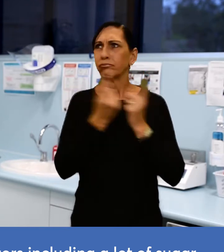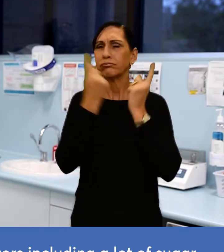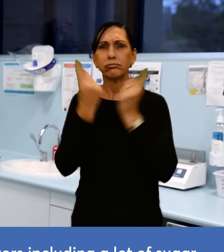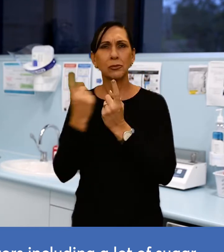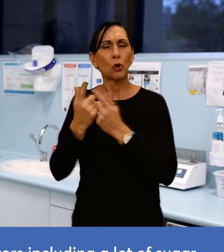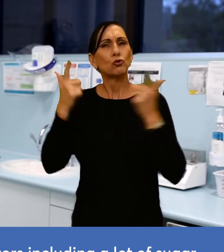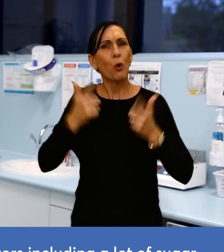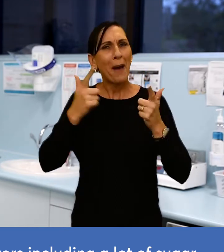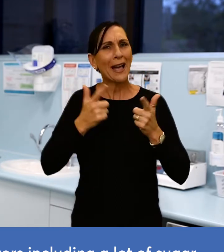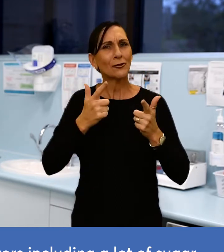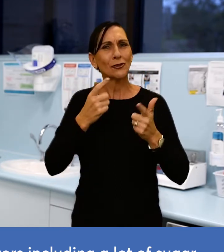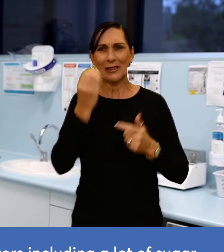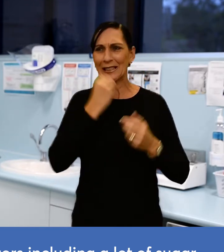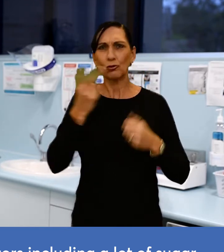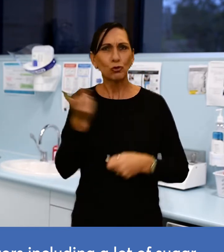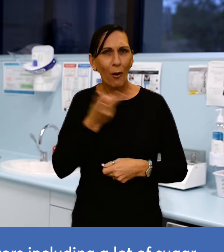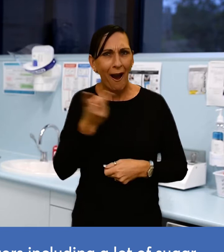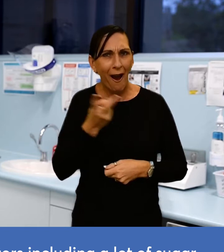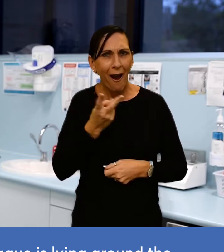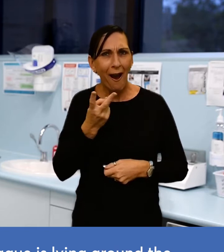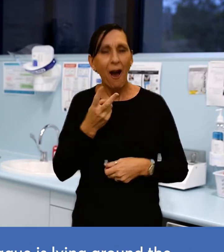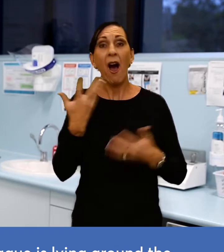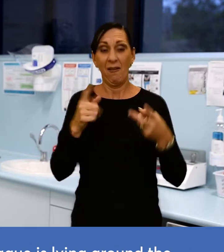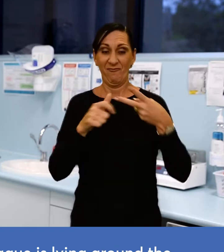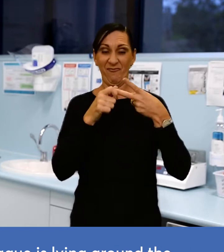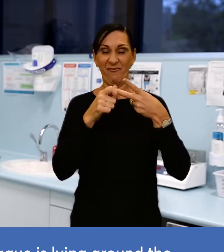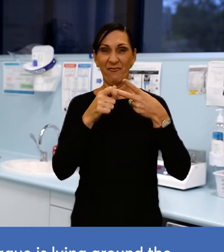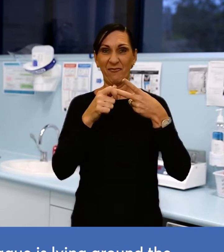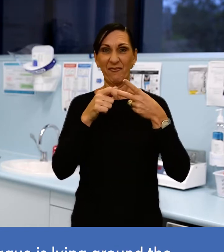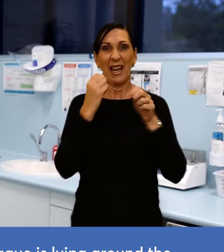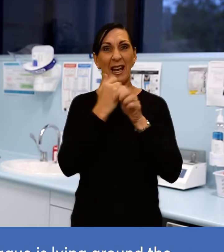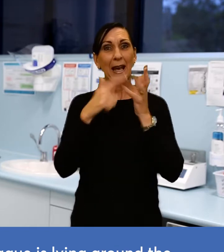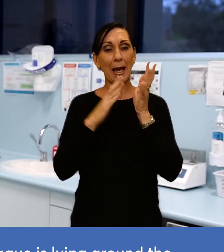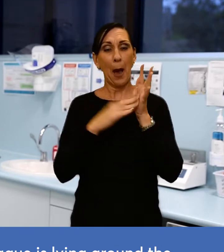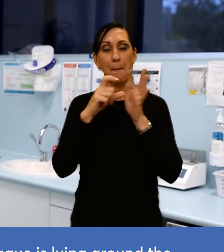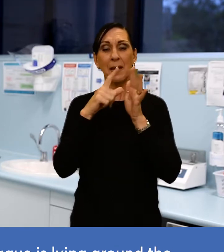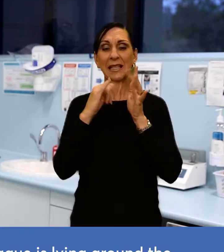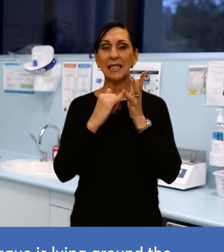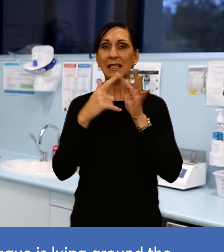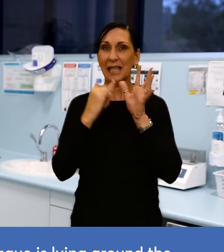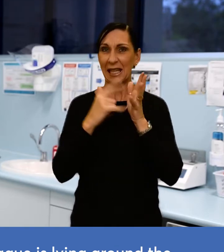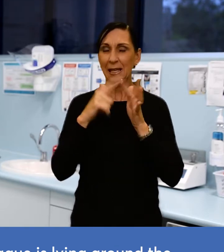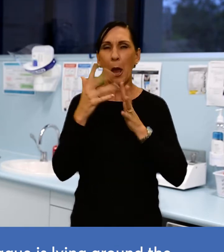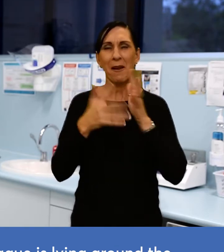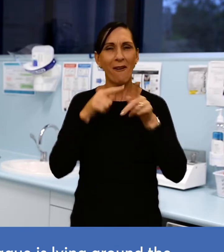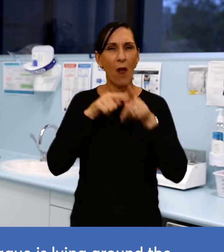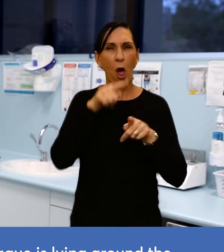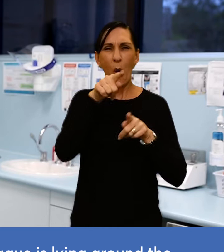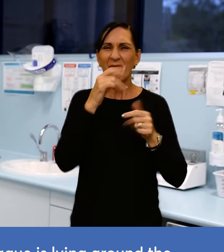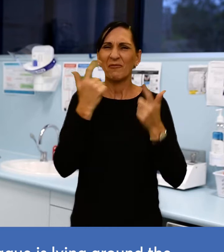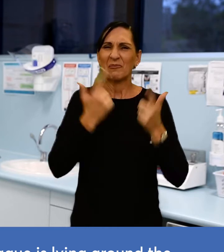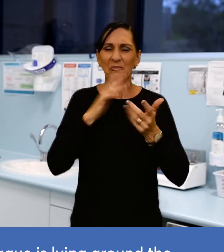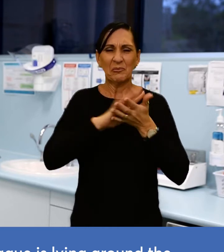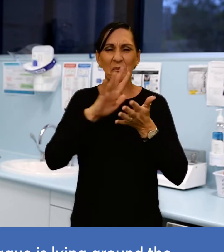lot of sugar in the diet. Gum disease is influenced a lot by how much plaque is lying around the gum